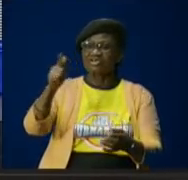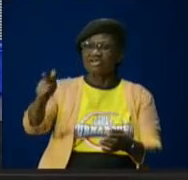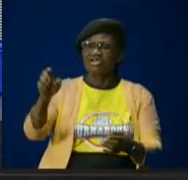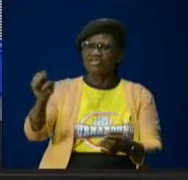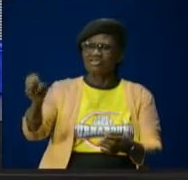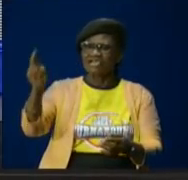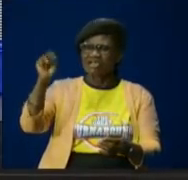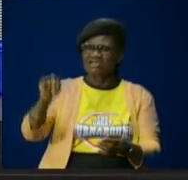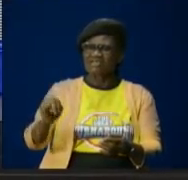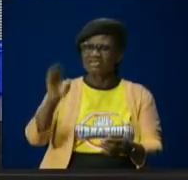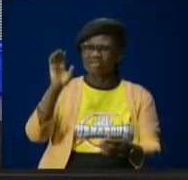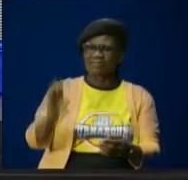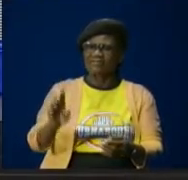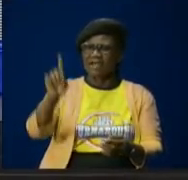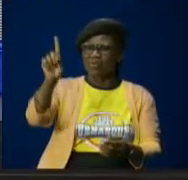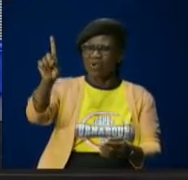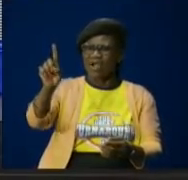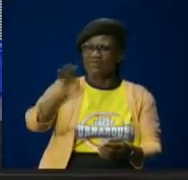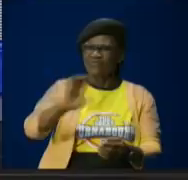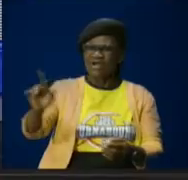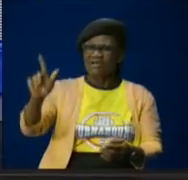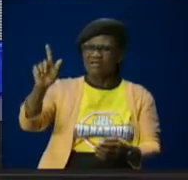Genesis 1, verse